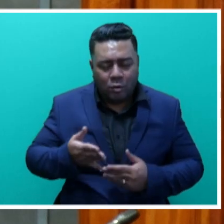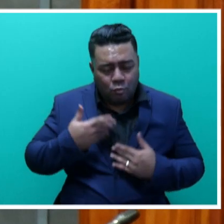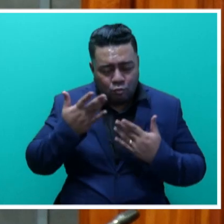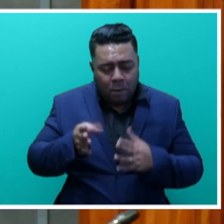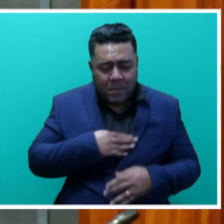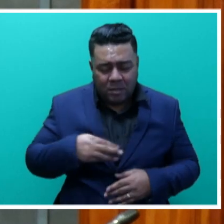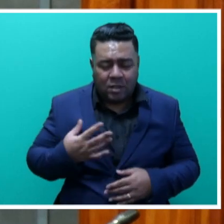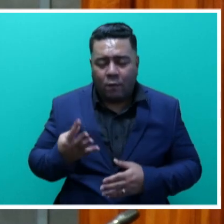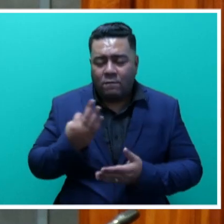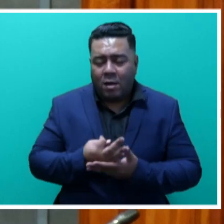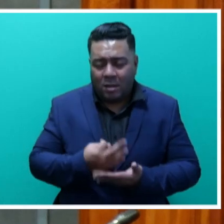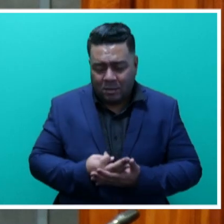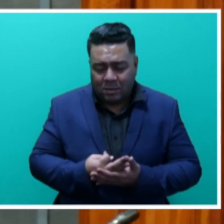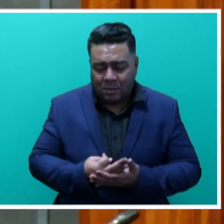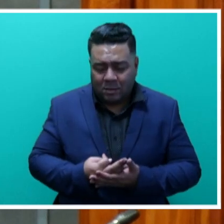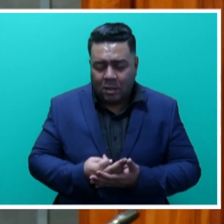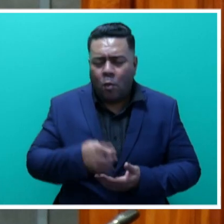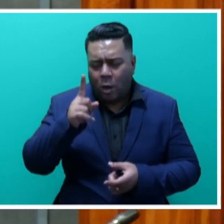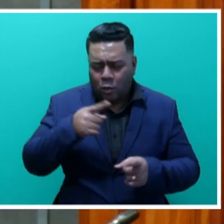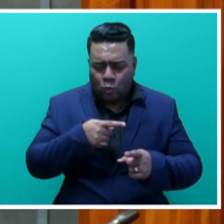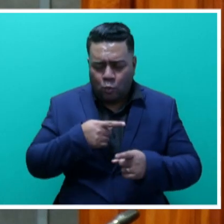Minister for Finance a week ago.